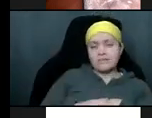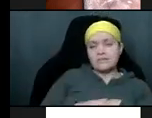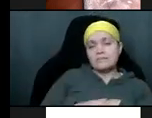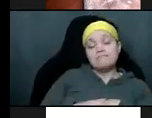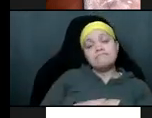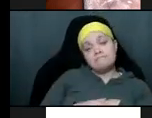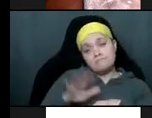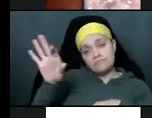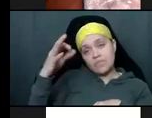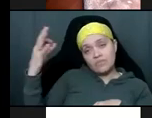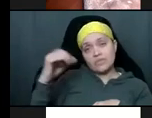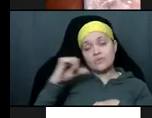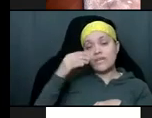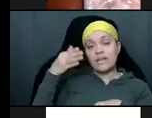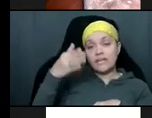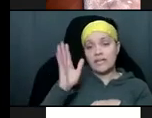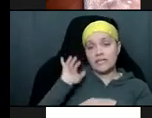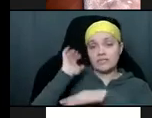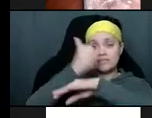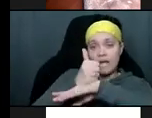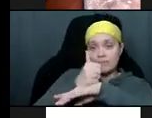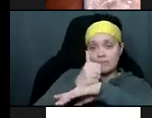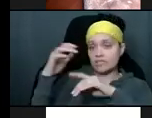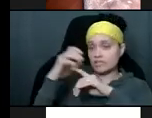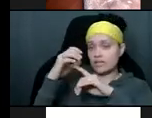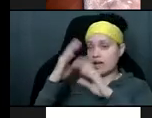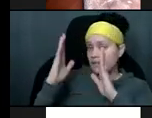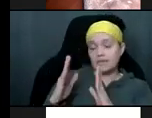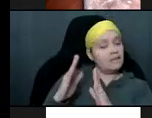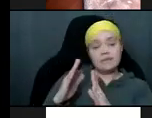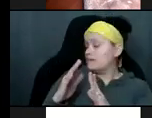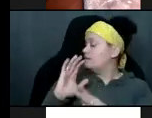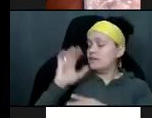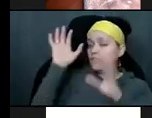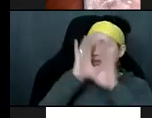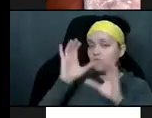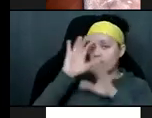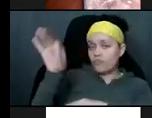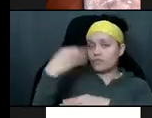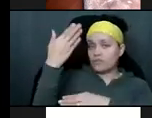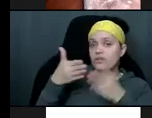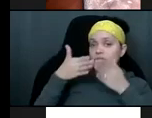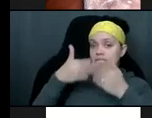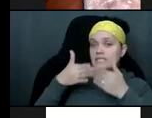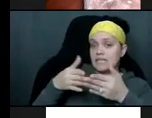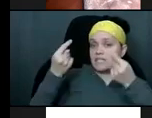Well, the French were not there to establish a colony. The French were there sailing, trying to,